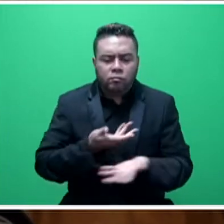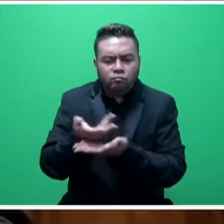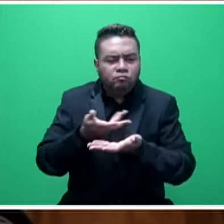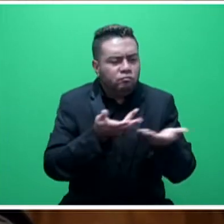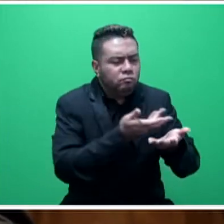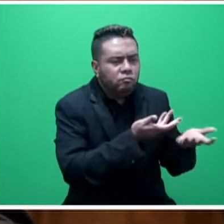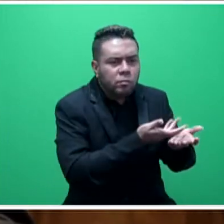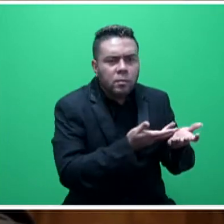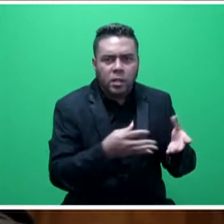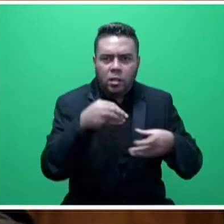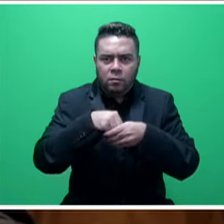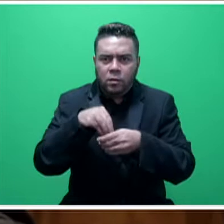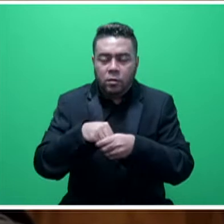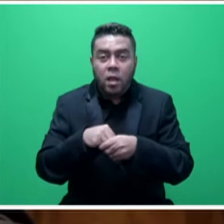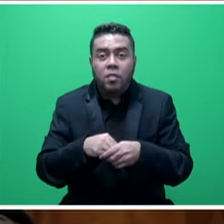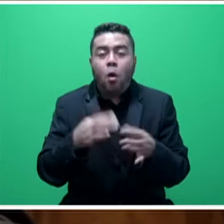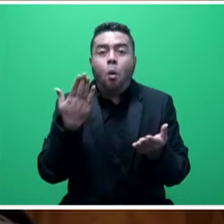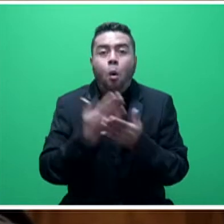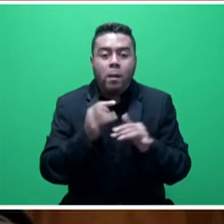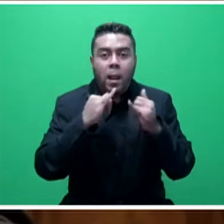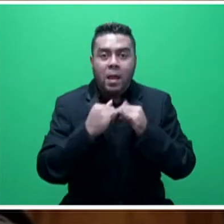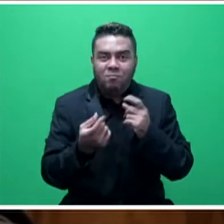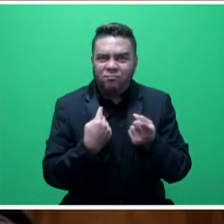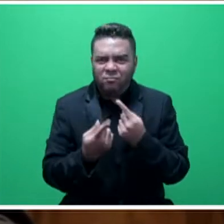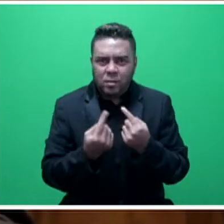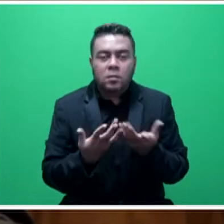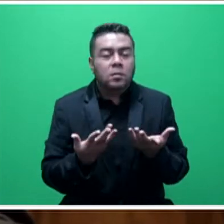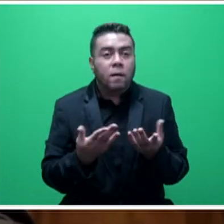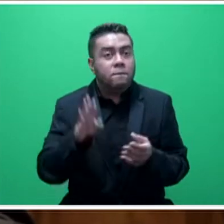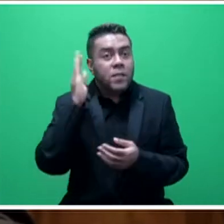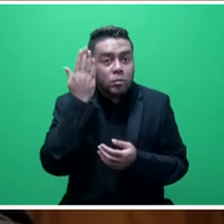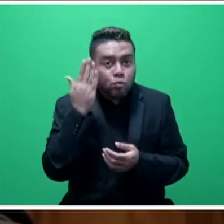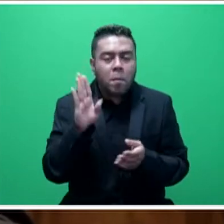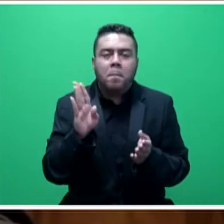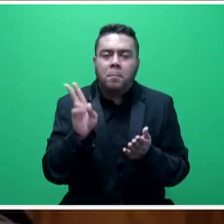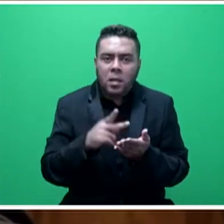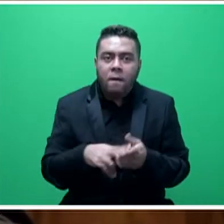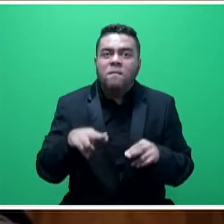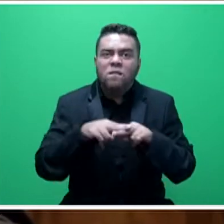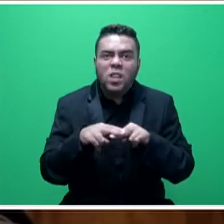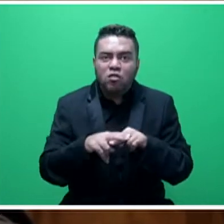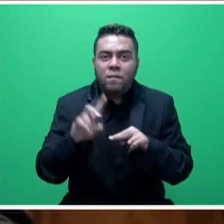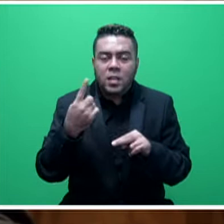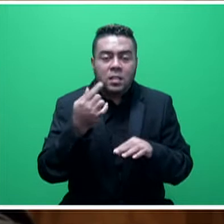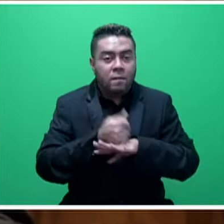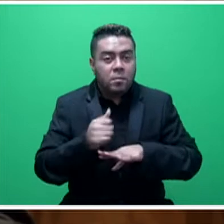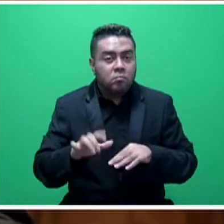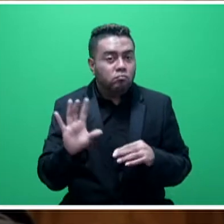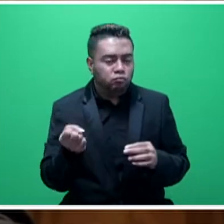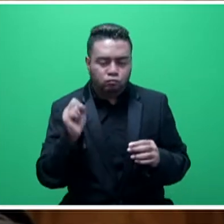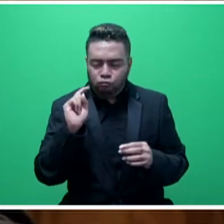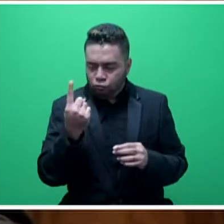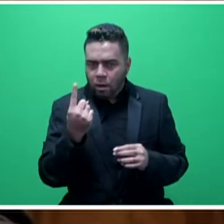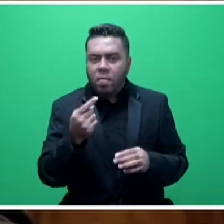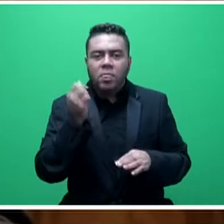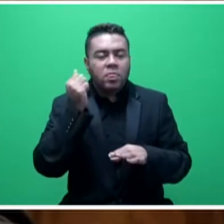who got involved in the online consultations on the Fijian government Facebook pages, the Fiji First government once again has proven to be the government